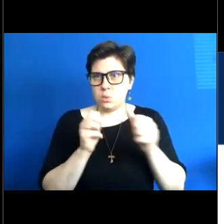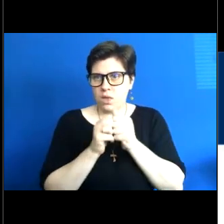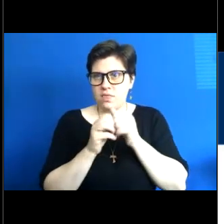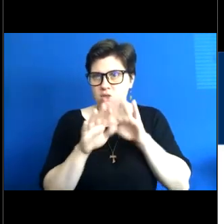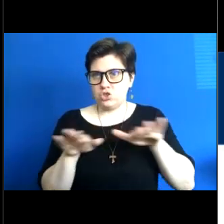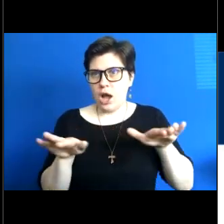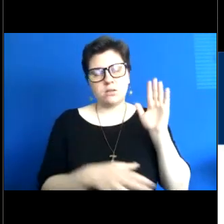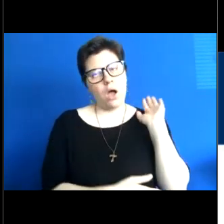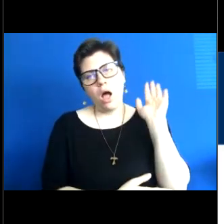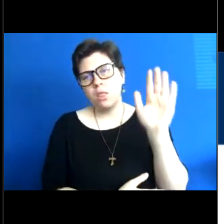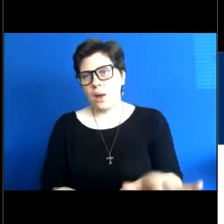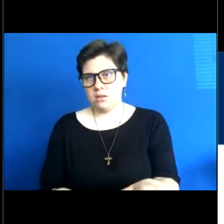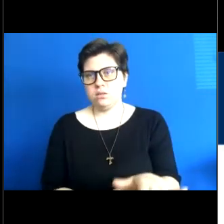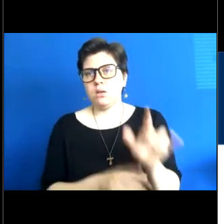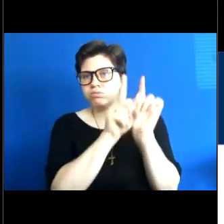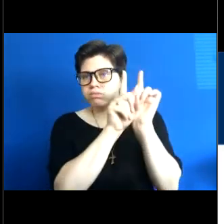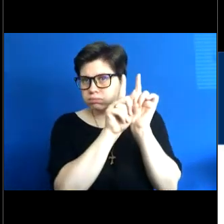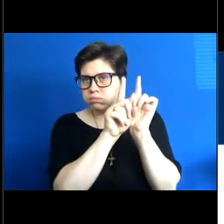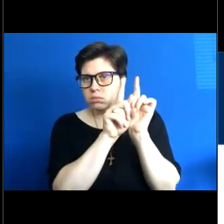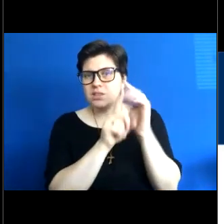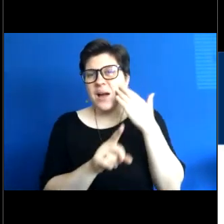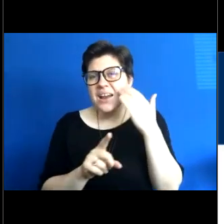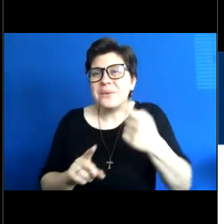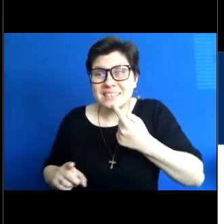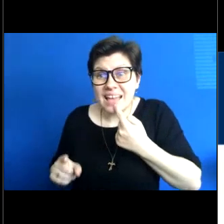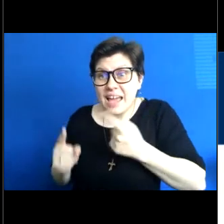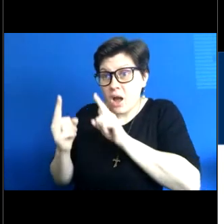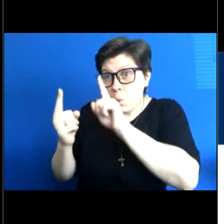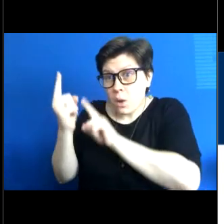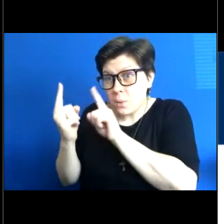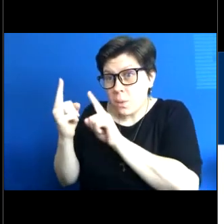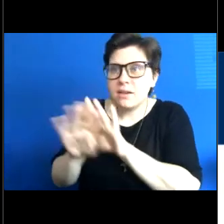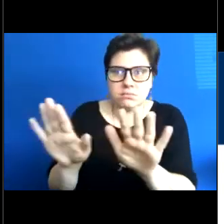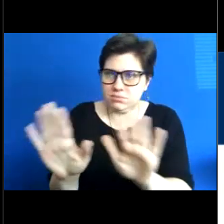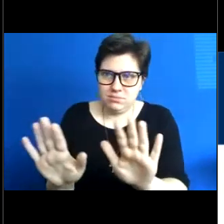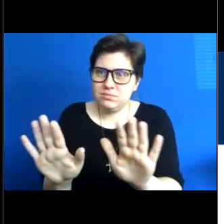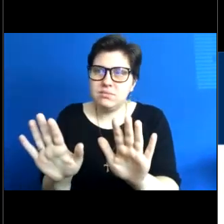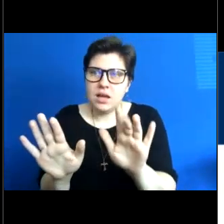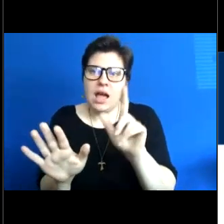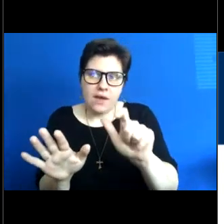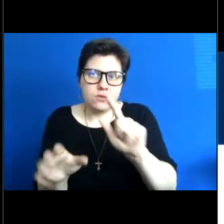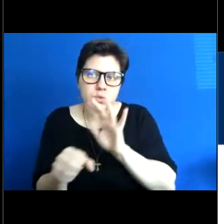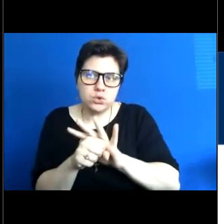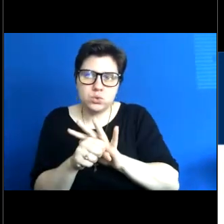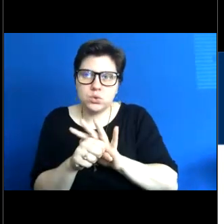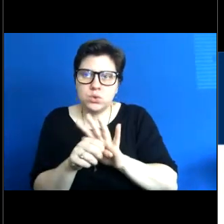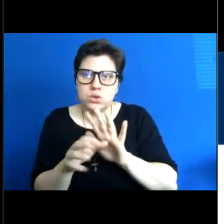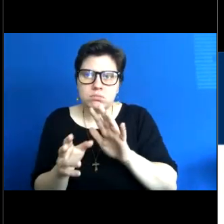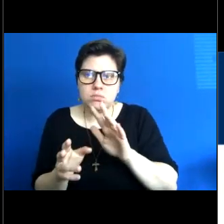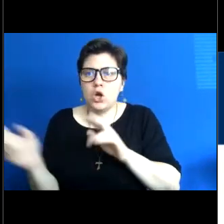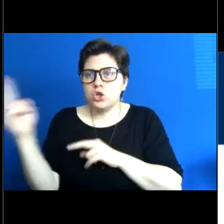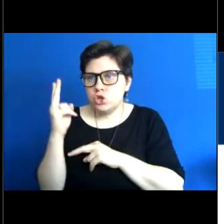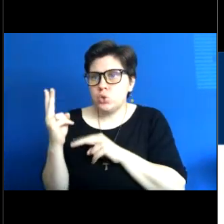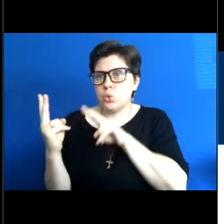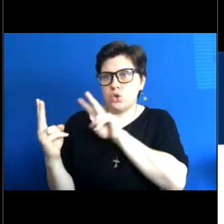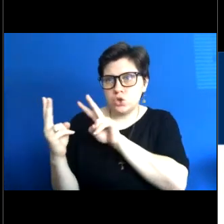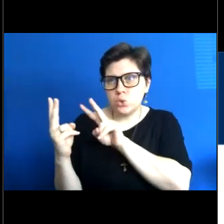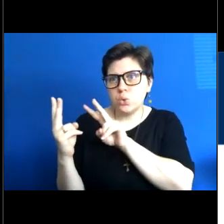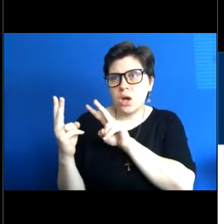entire time for the tour. So I know we're using one-on-one, but of course we have to make sure either it could be a 2-2, like